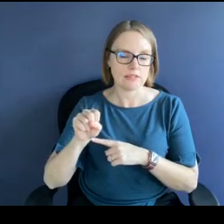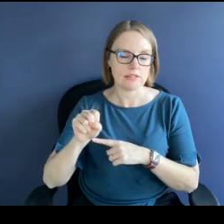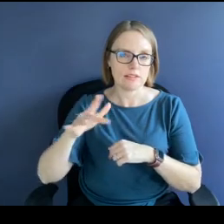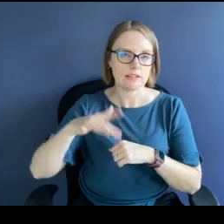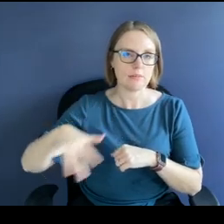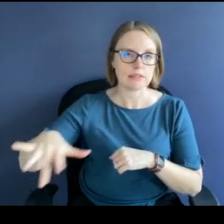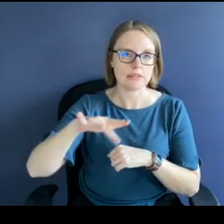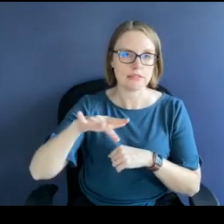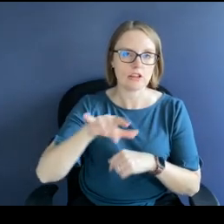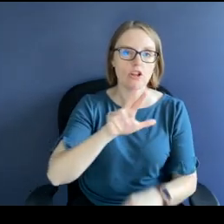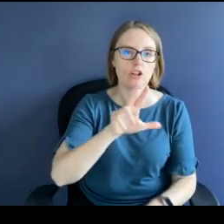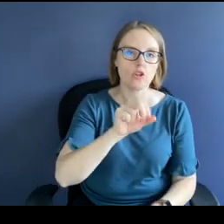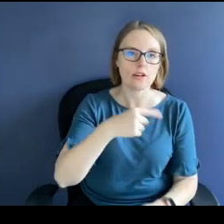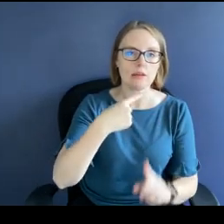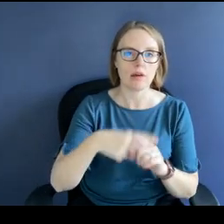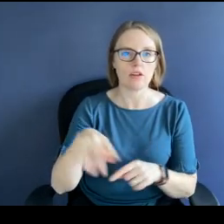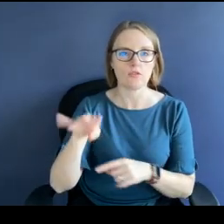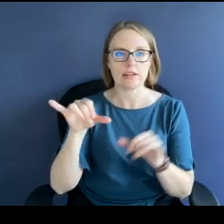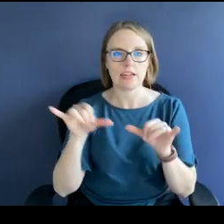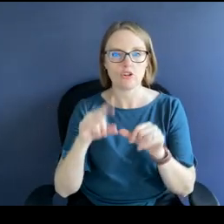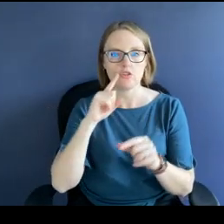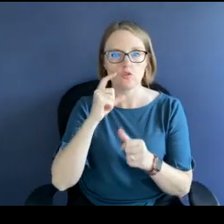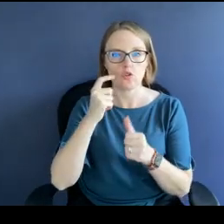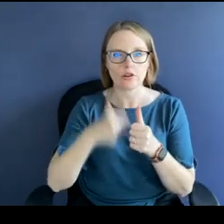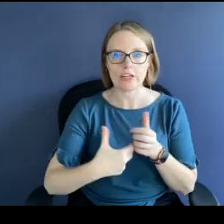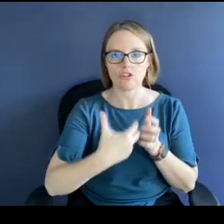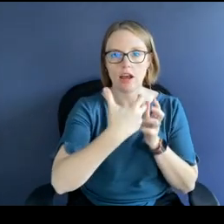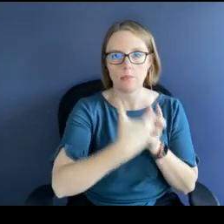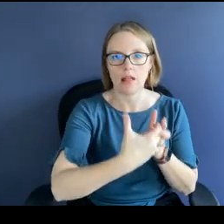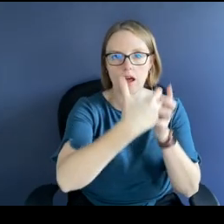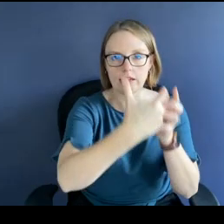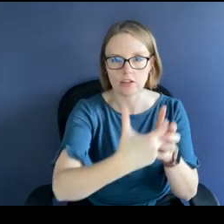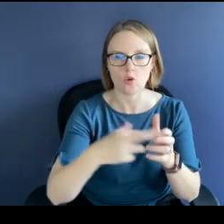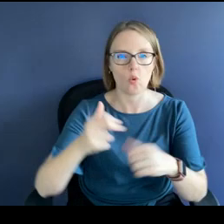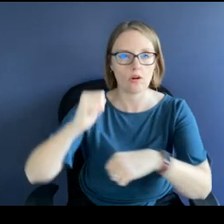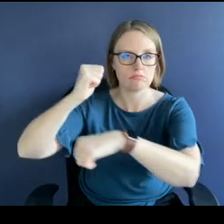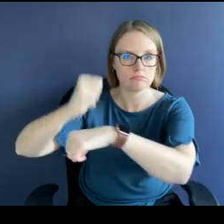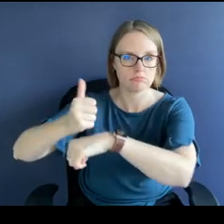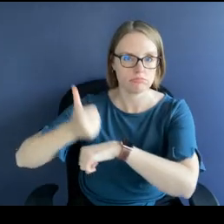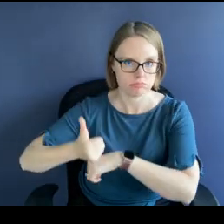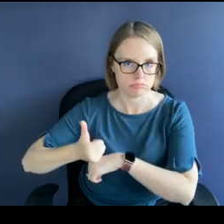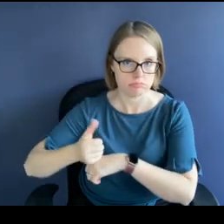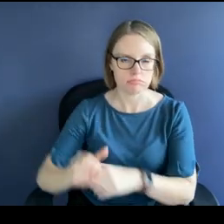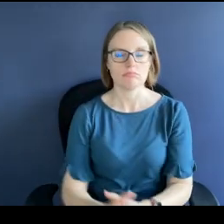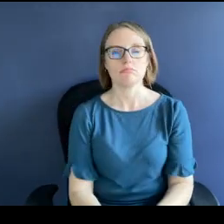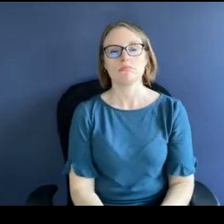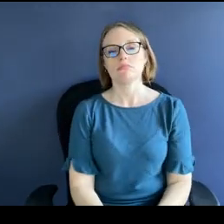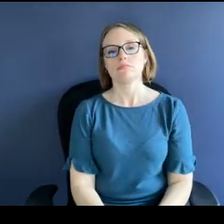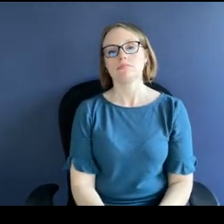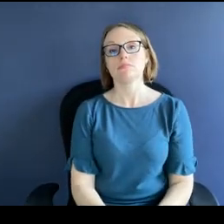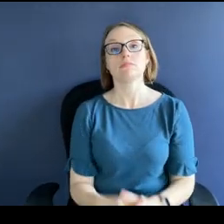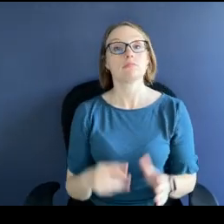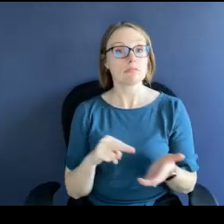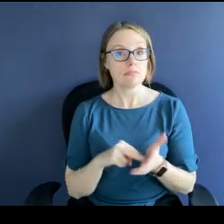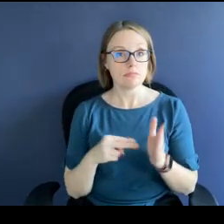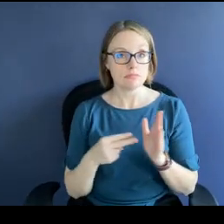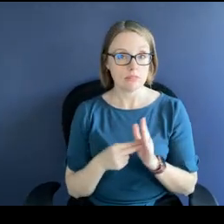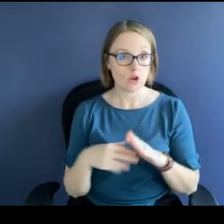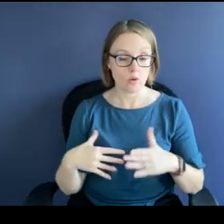by 48 inches at each fixture or appliance. So a user in